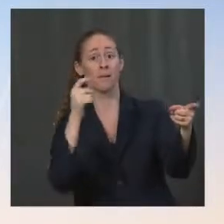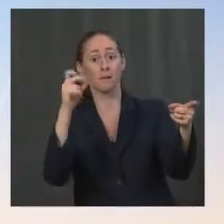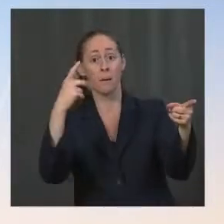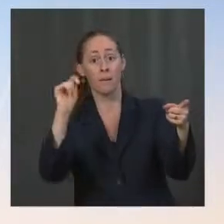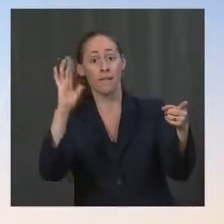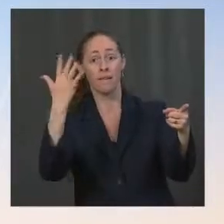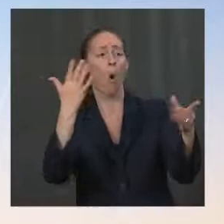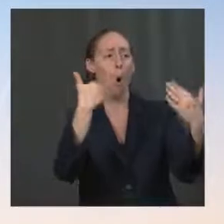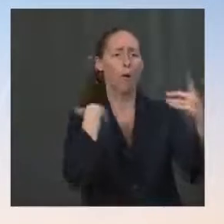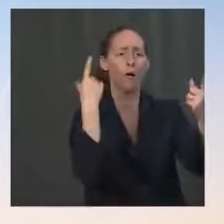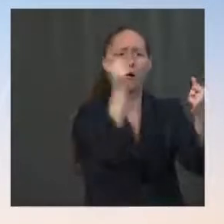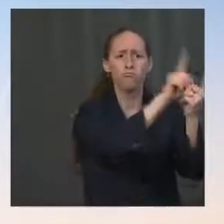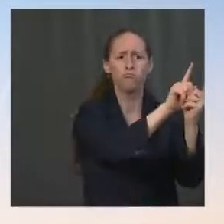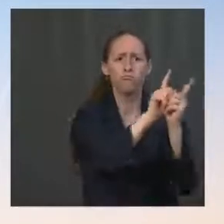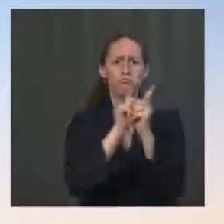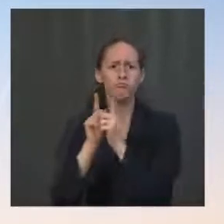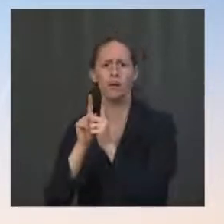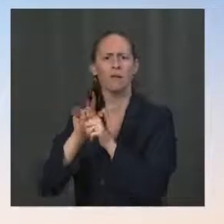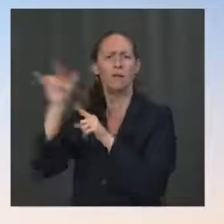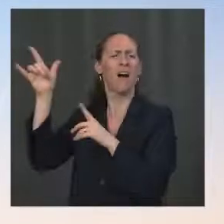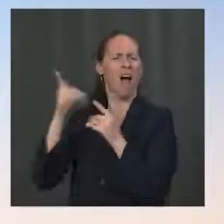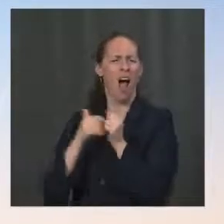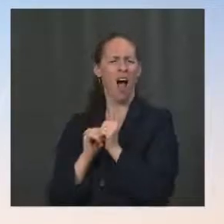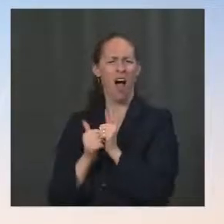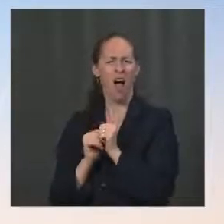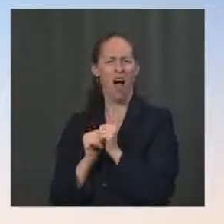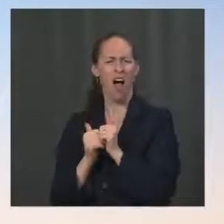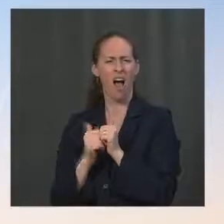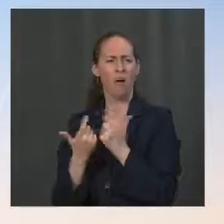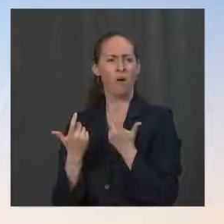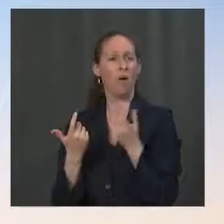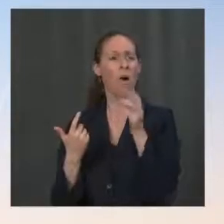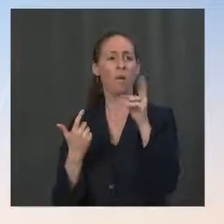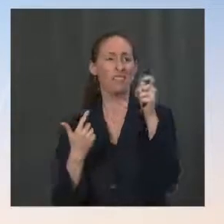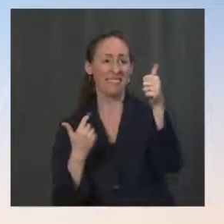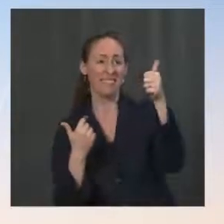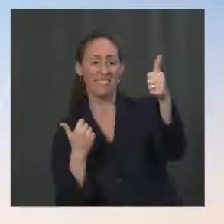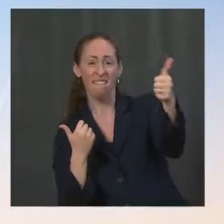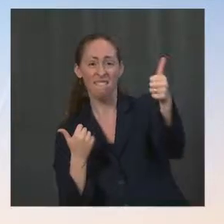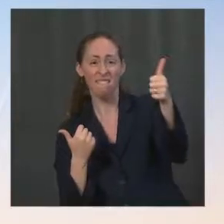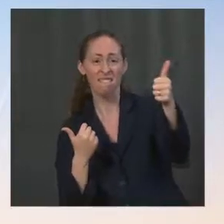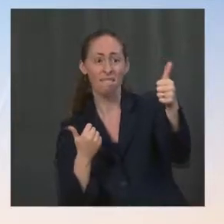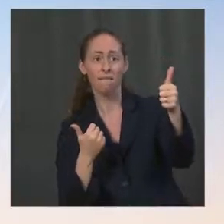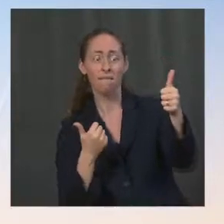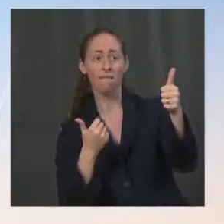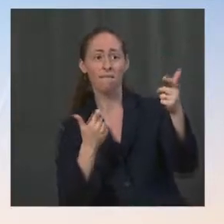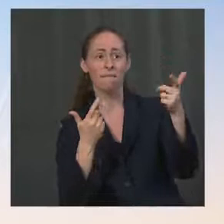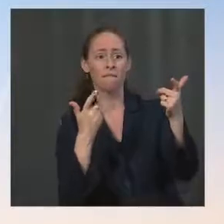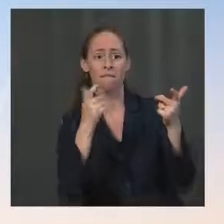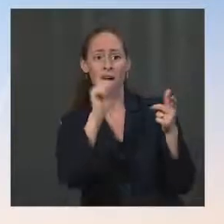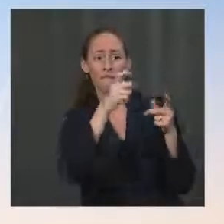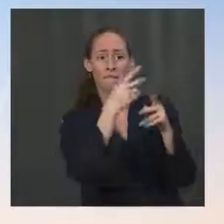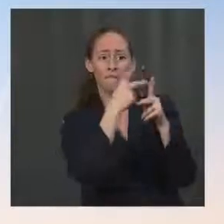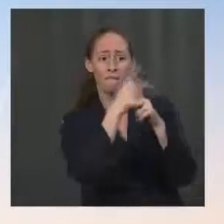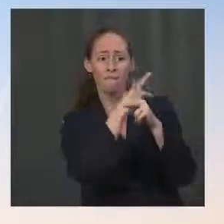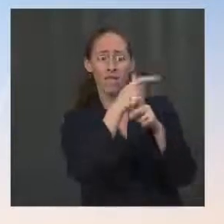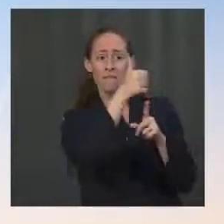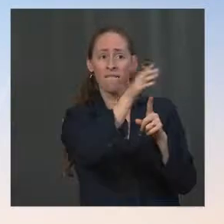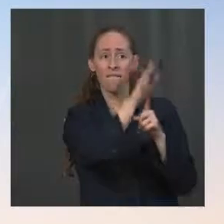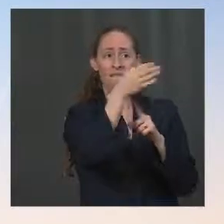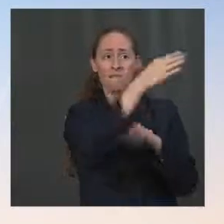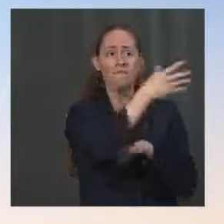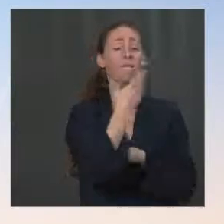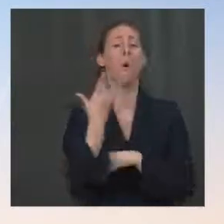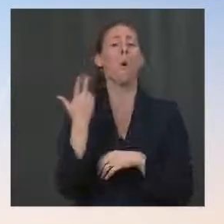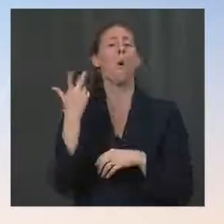you help the U.S. military, you're an Afghan, you'll be able to get out? If you're a green card holder